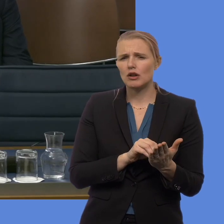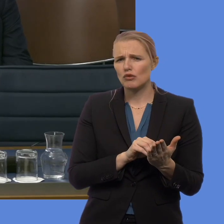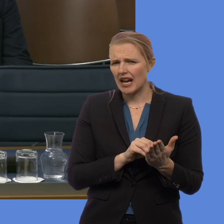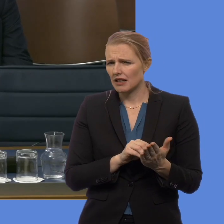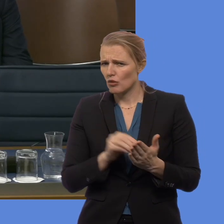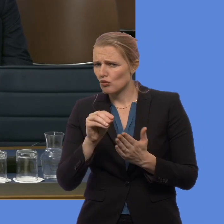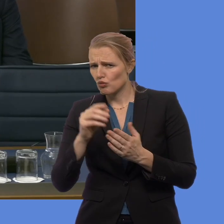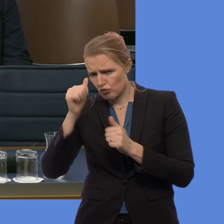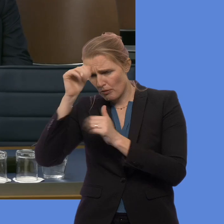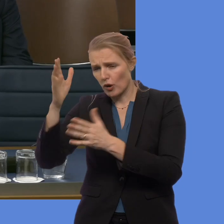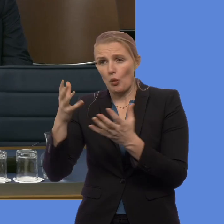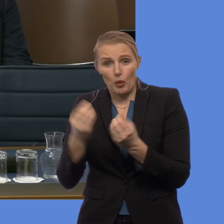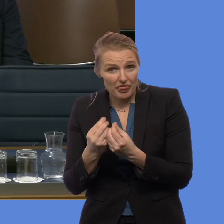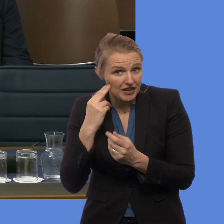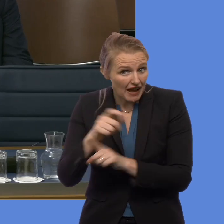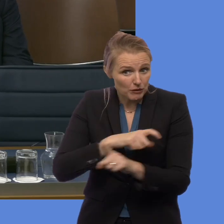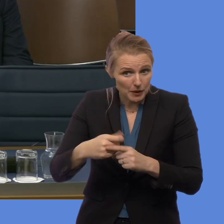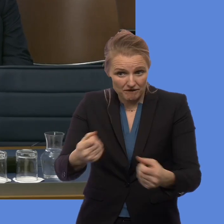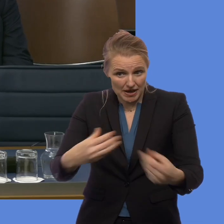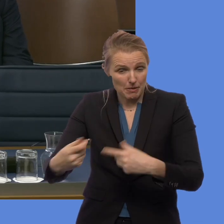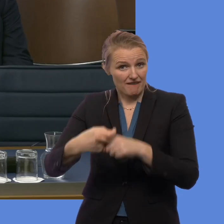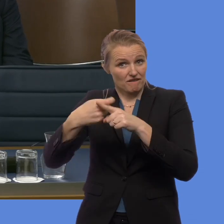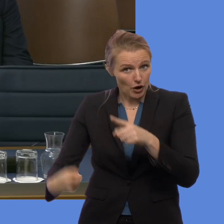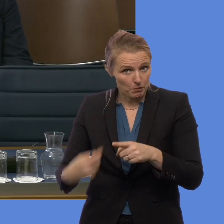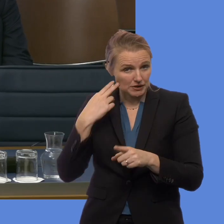community? Everything we do will be in